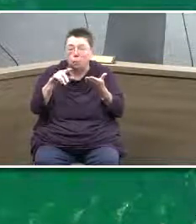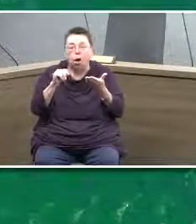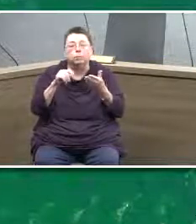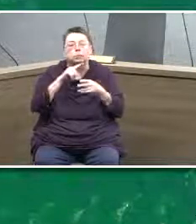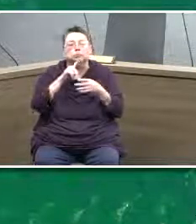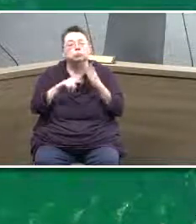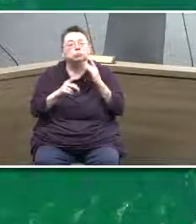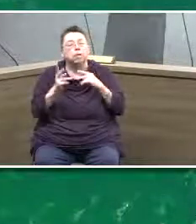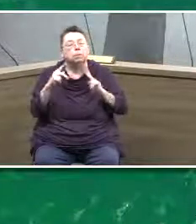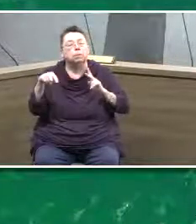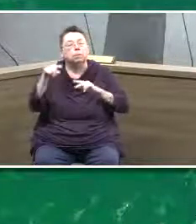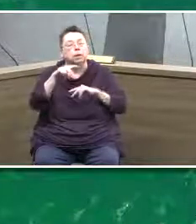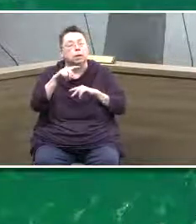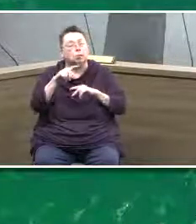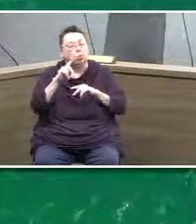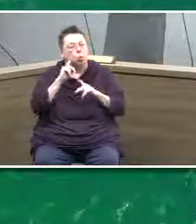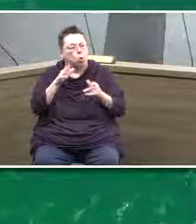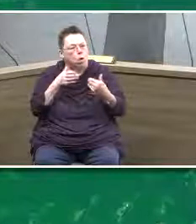Applicants will be